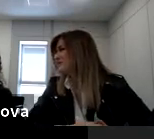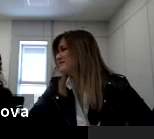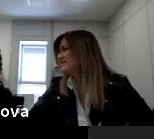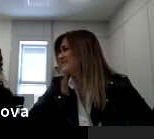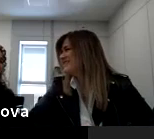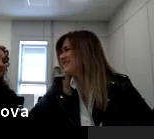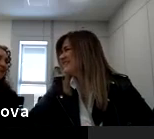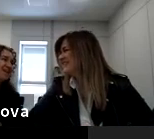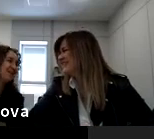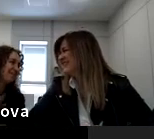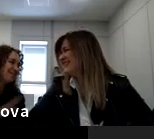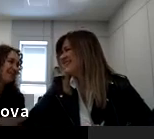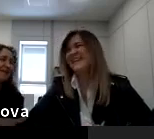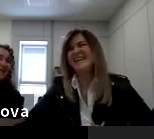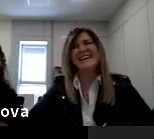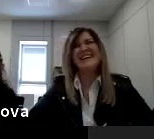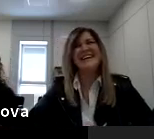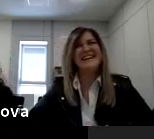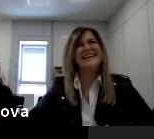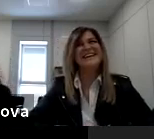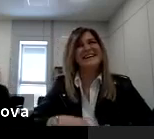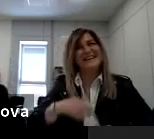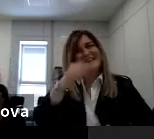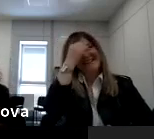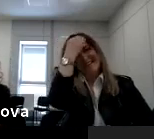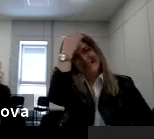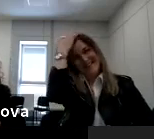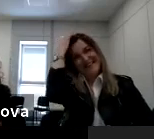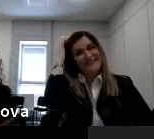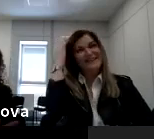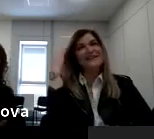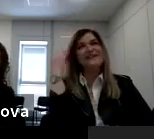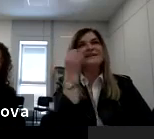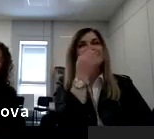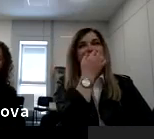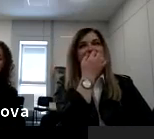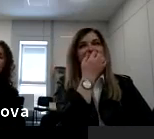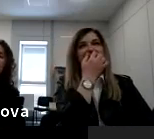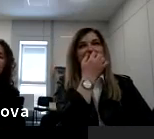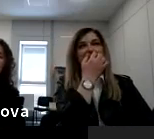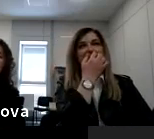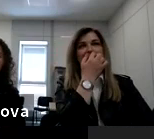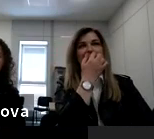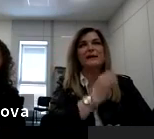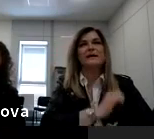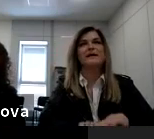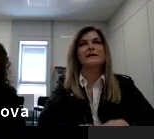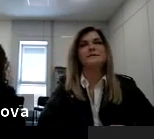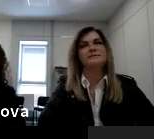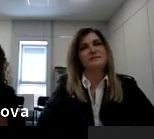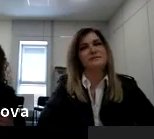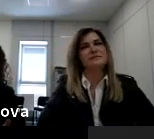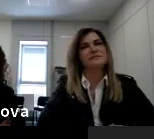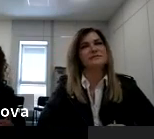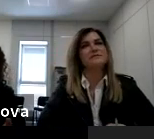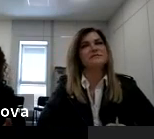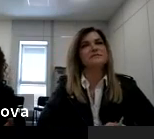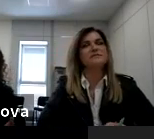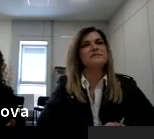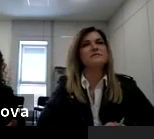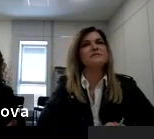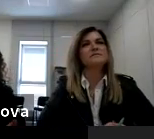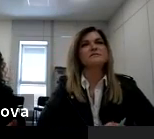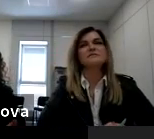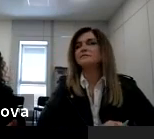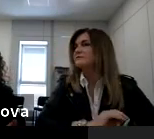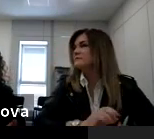you're welcome. Okay, but we will answer you in mail. They are simple questions,